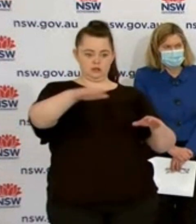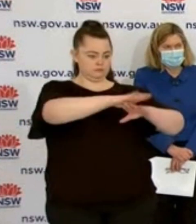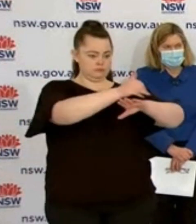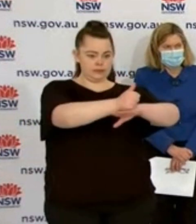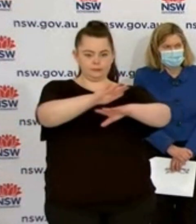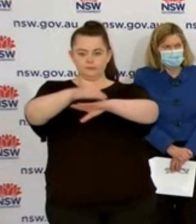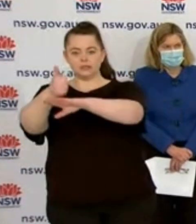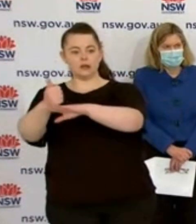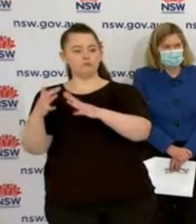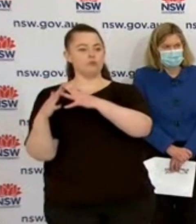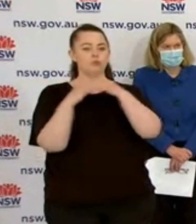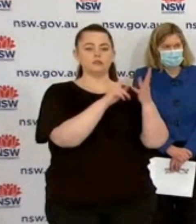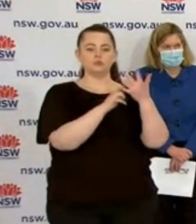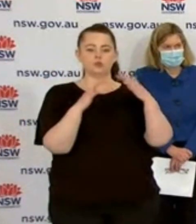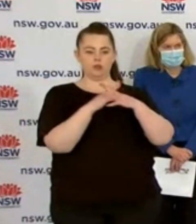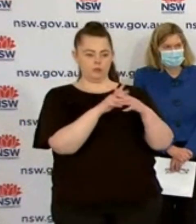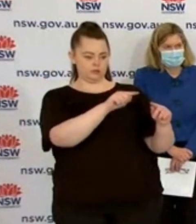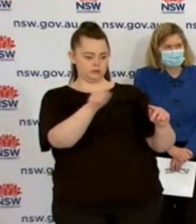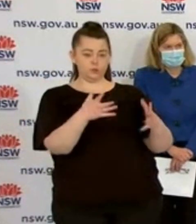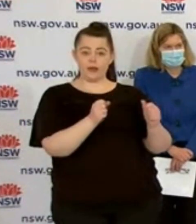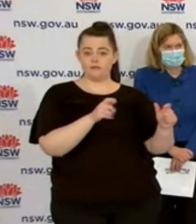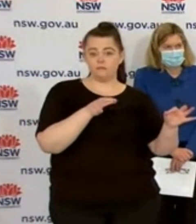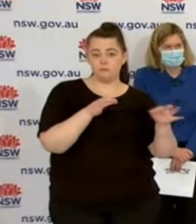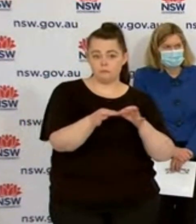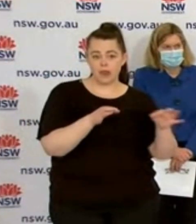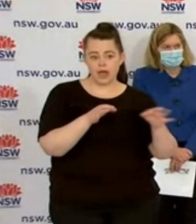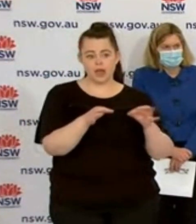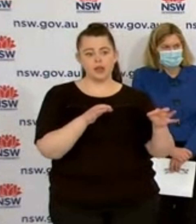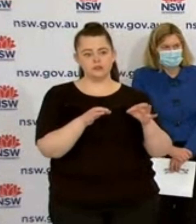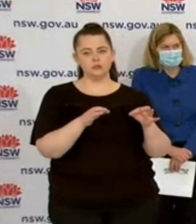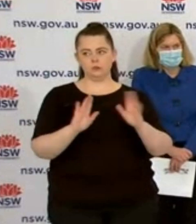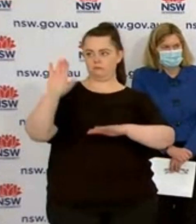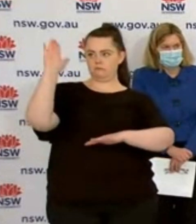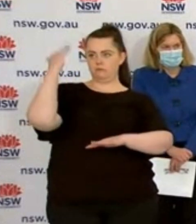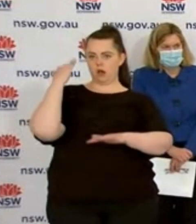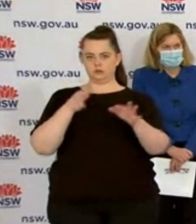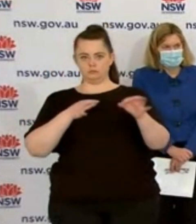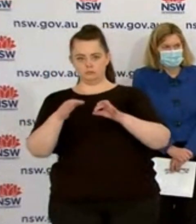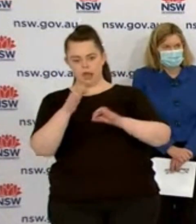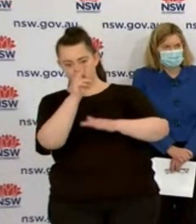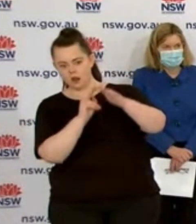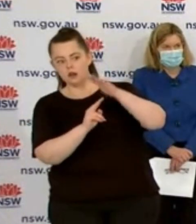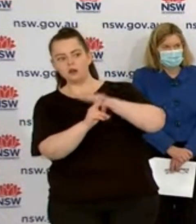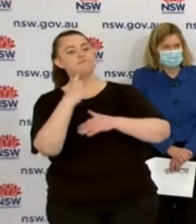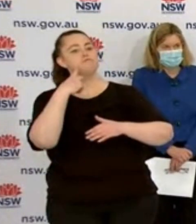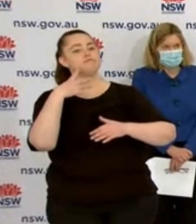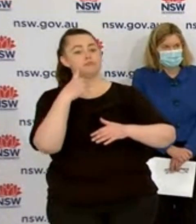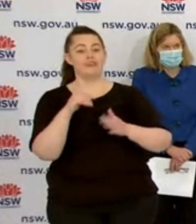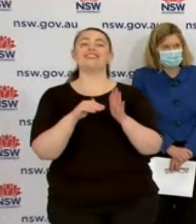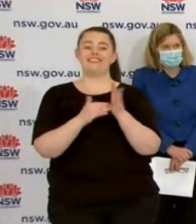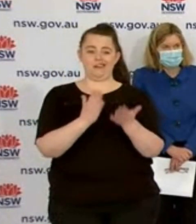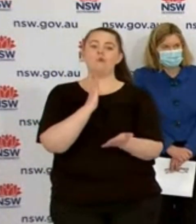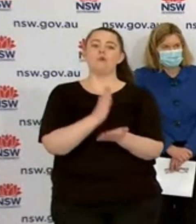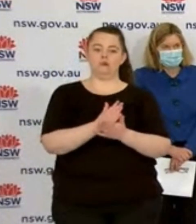New South Wales. We are enacting plans that were developed some time ago that we hoped that we would never have to use. Those plans